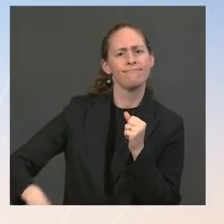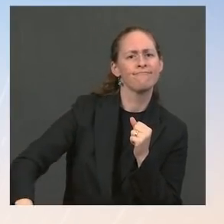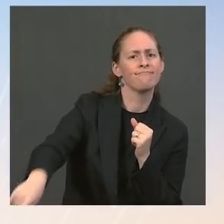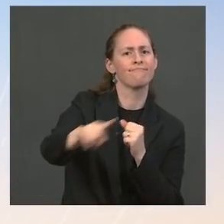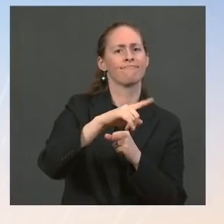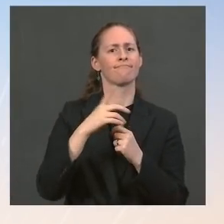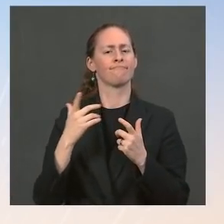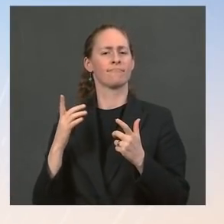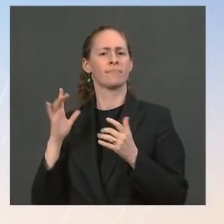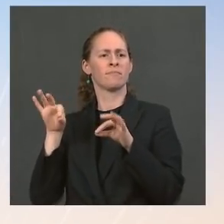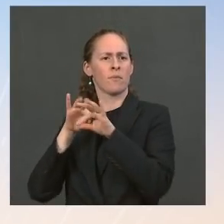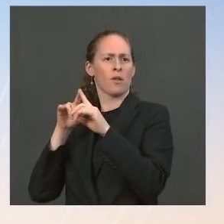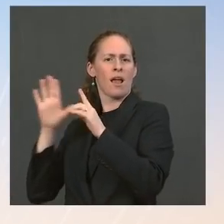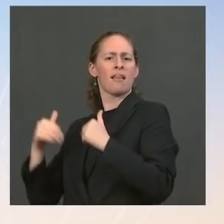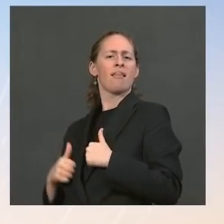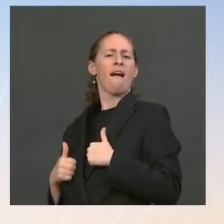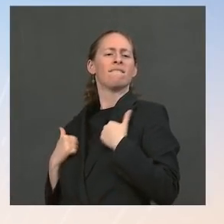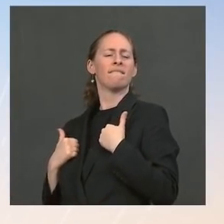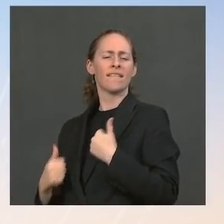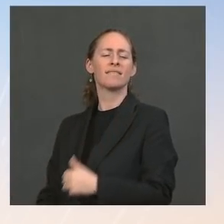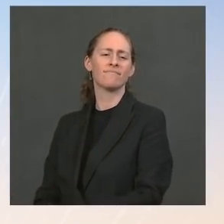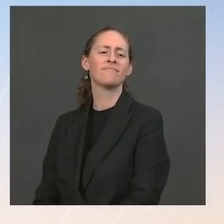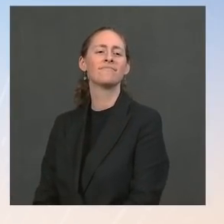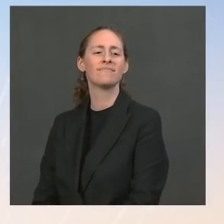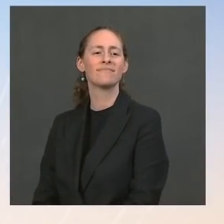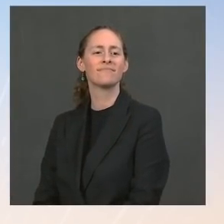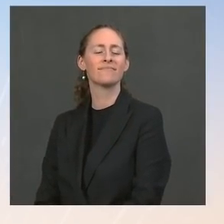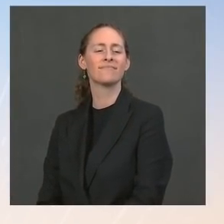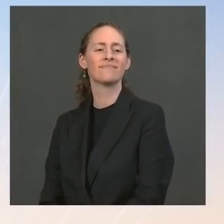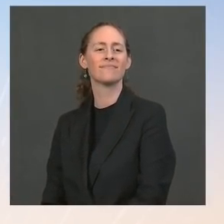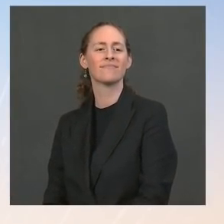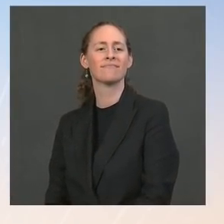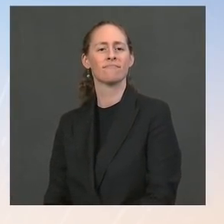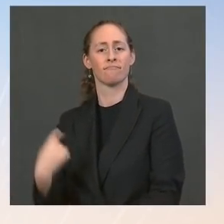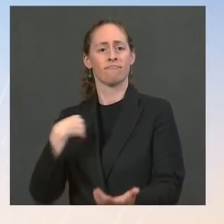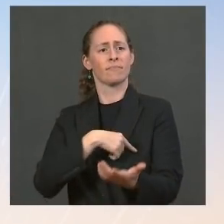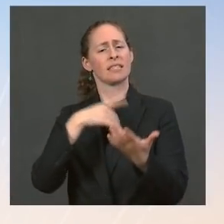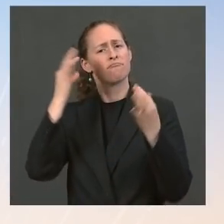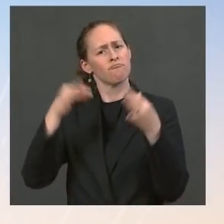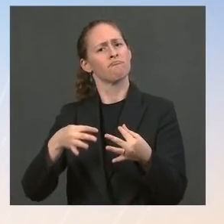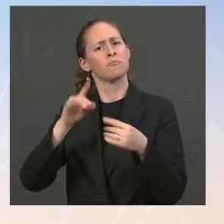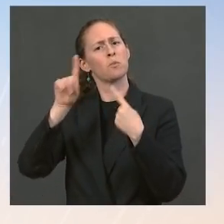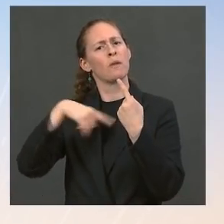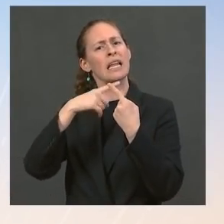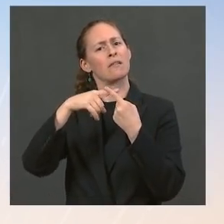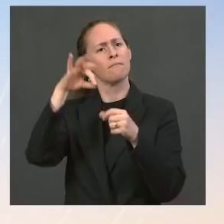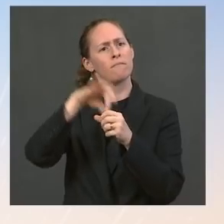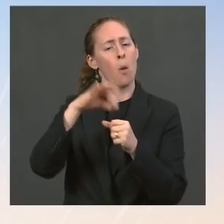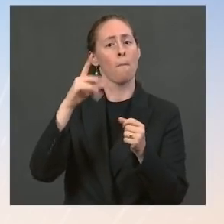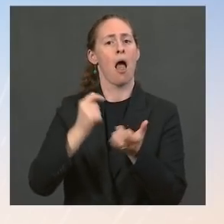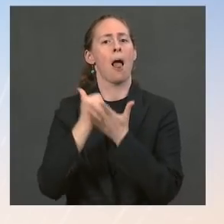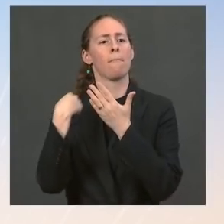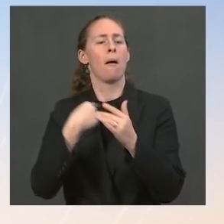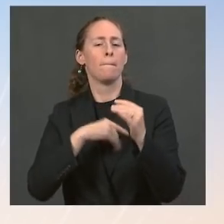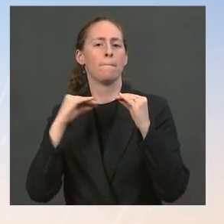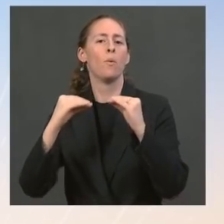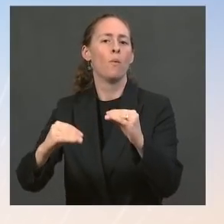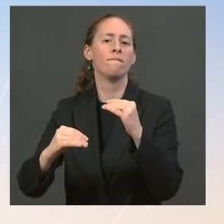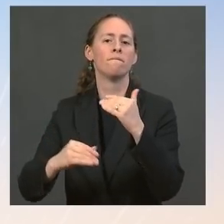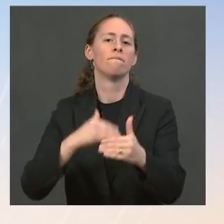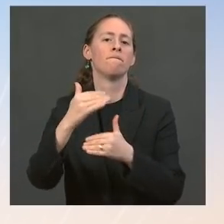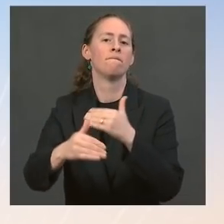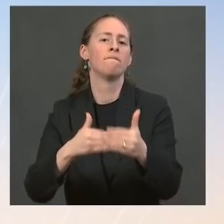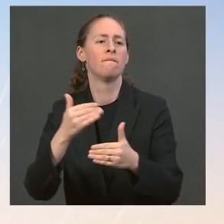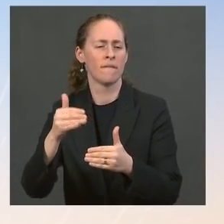got closer to self-imposed timelines, which are important, often these timelines can help make progress. We've seen progress made. That